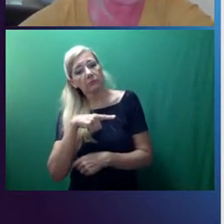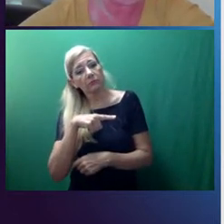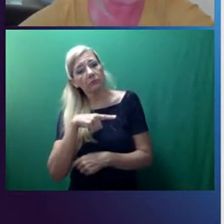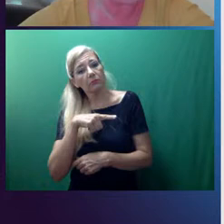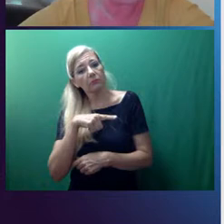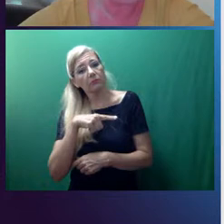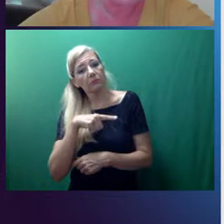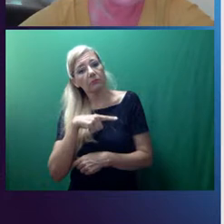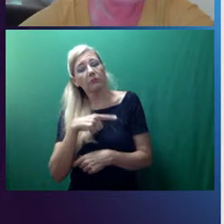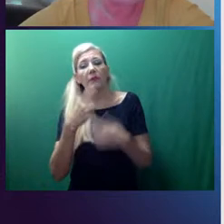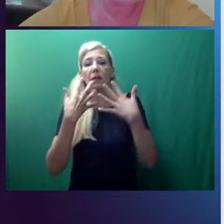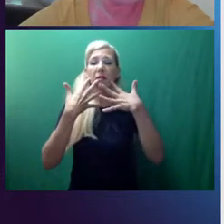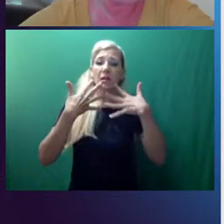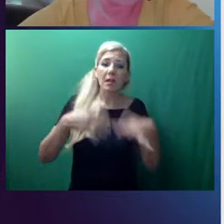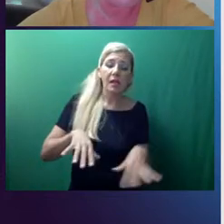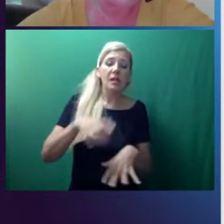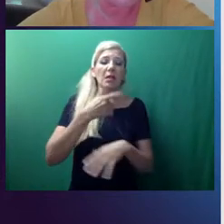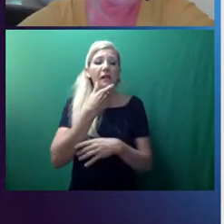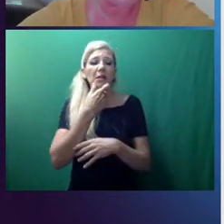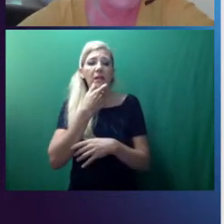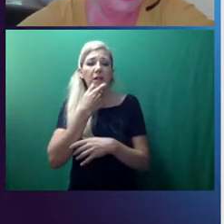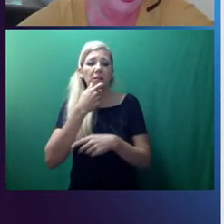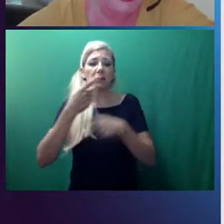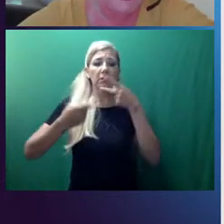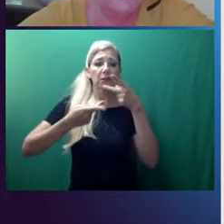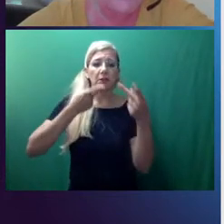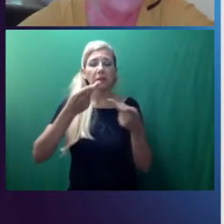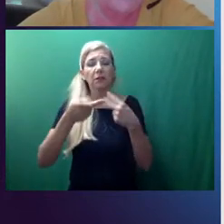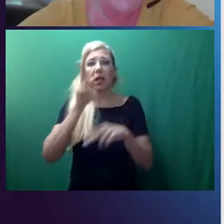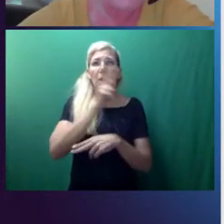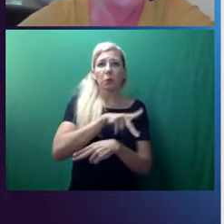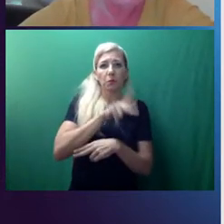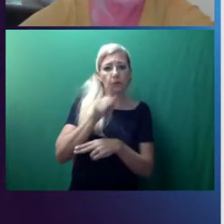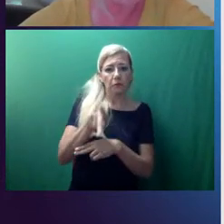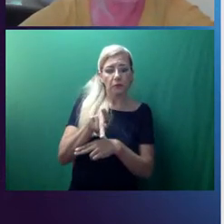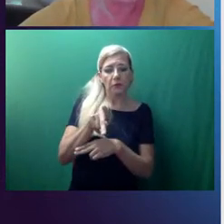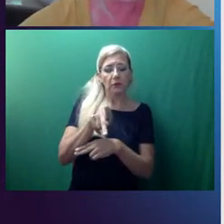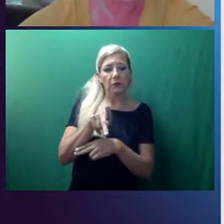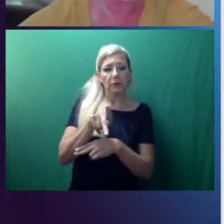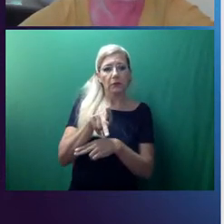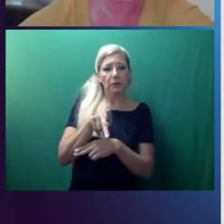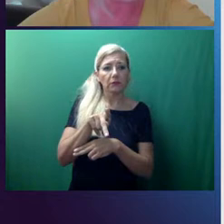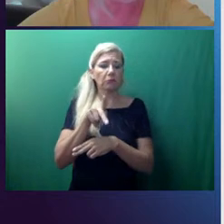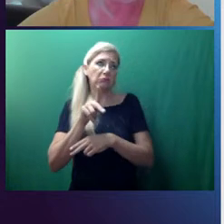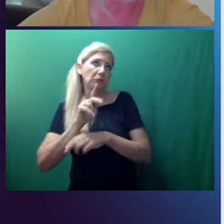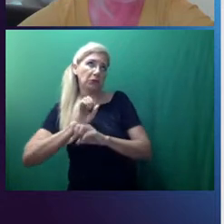native English speakers as professors or teachers